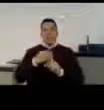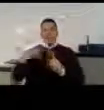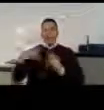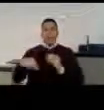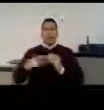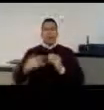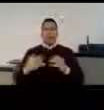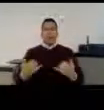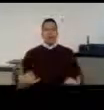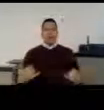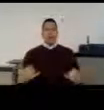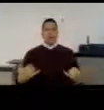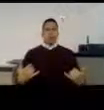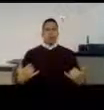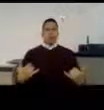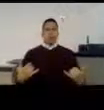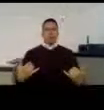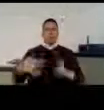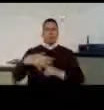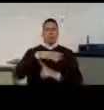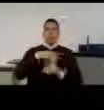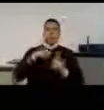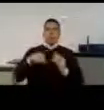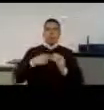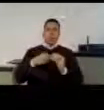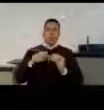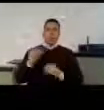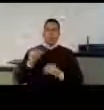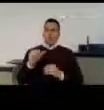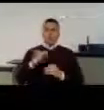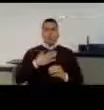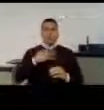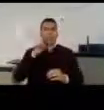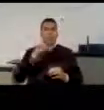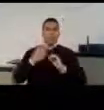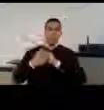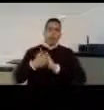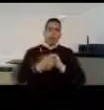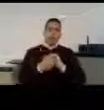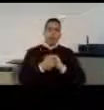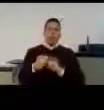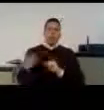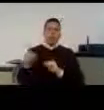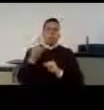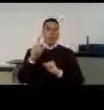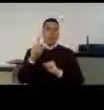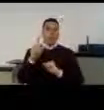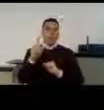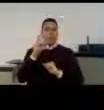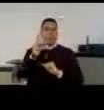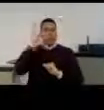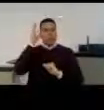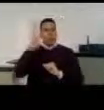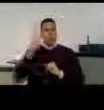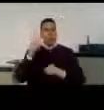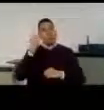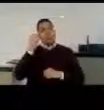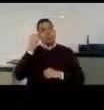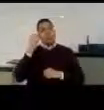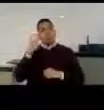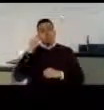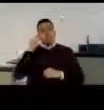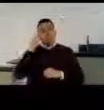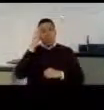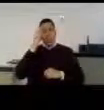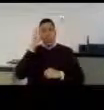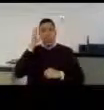looks like within our school system, and my experience really partnering with parents. Parents are always advocates, right? Y'all know and